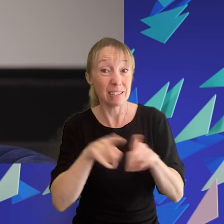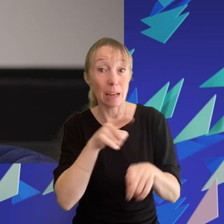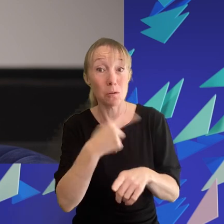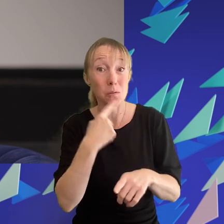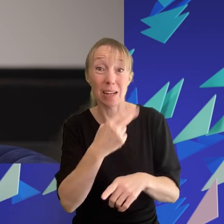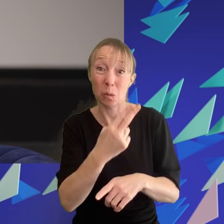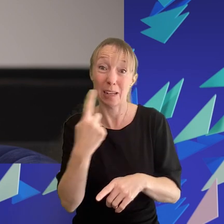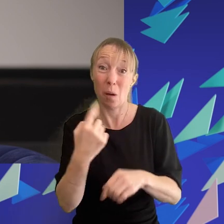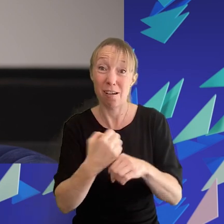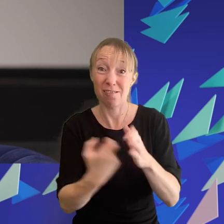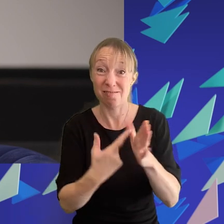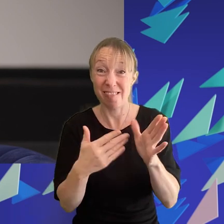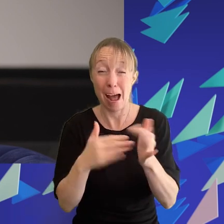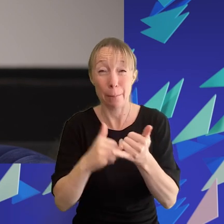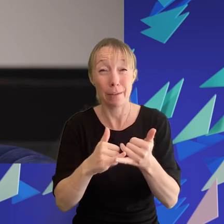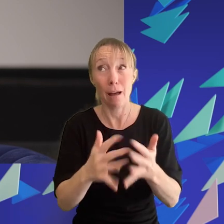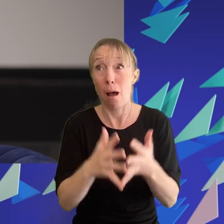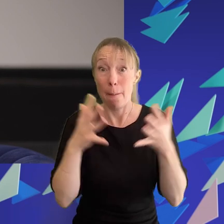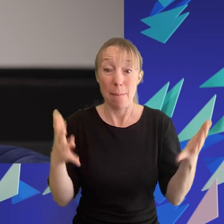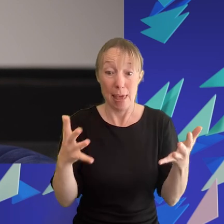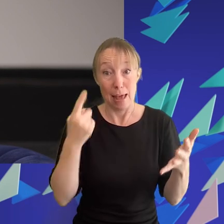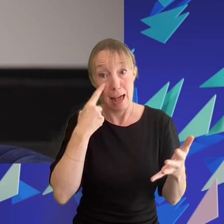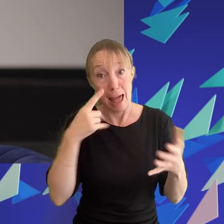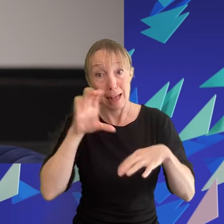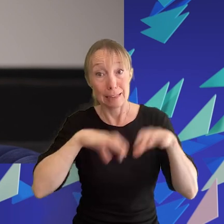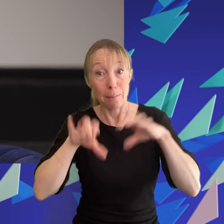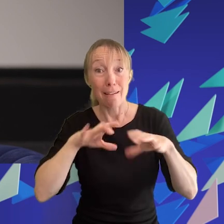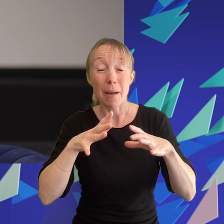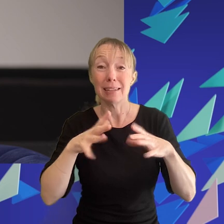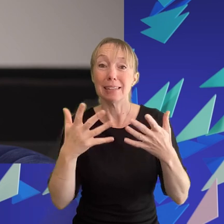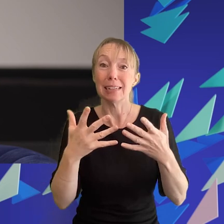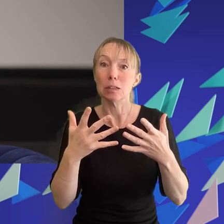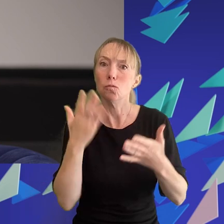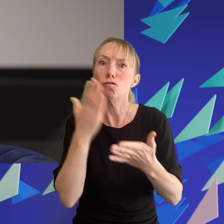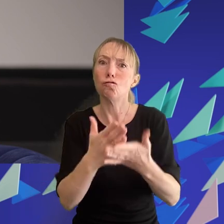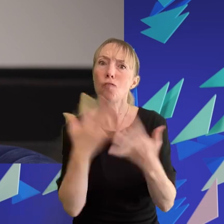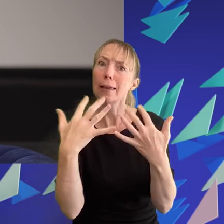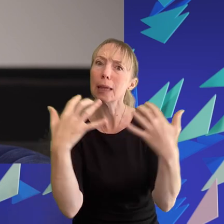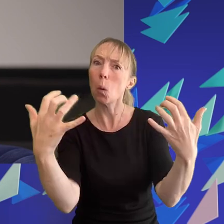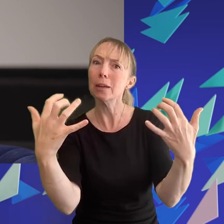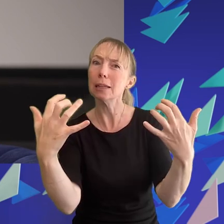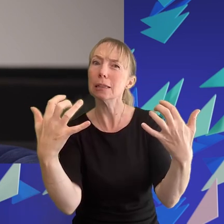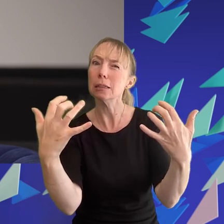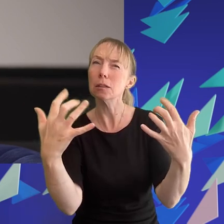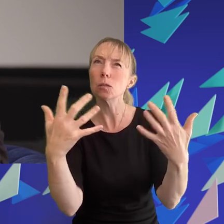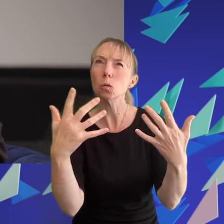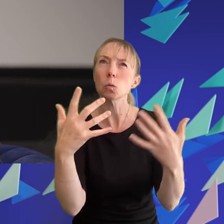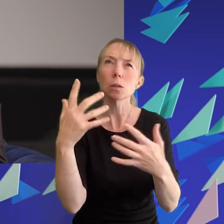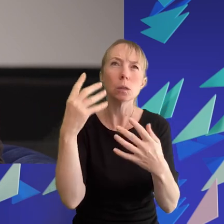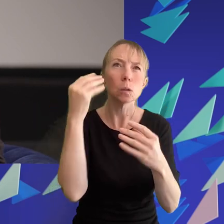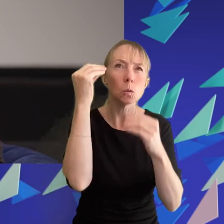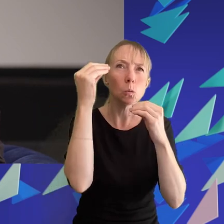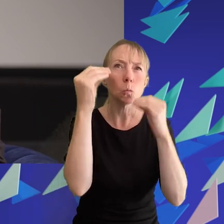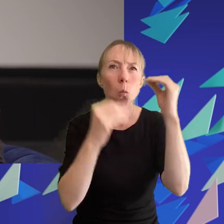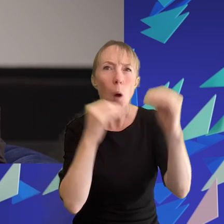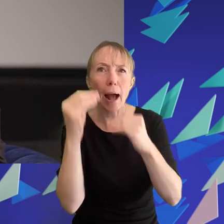extreme experiment of... It's a leap of faith in audiences to connect things that doesn't make sense. So is this time